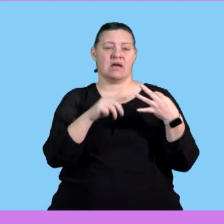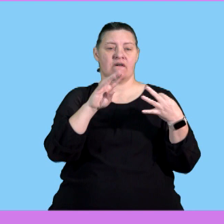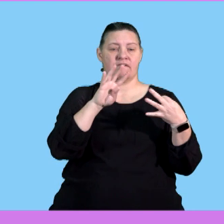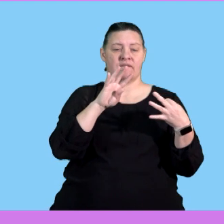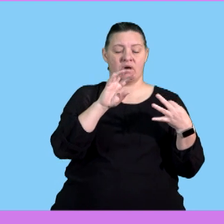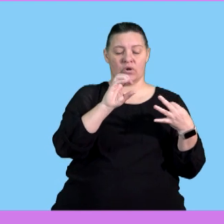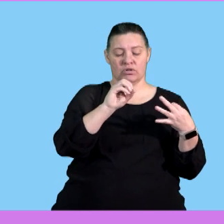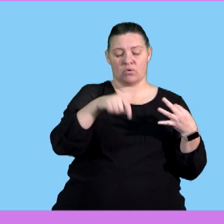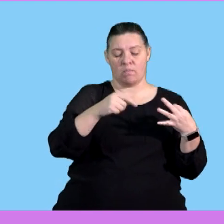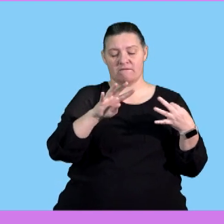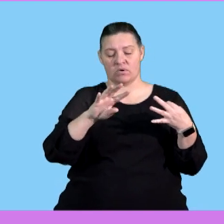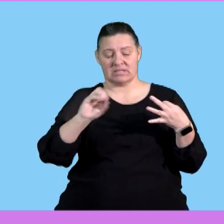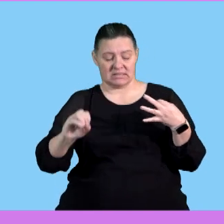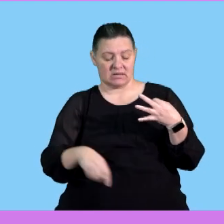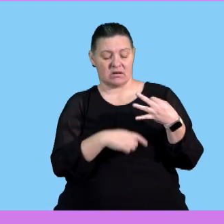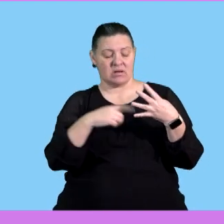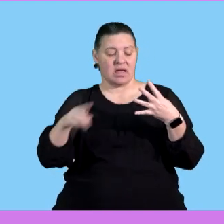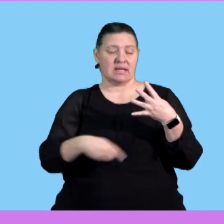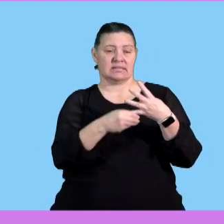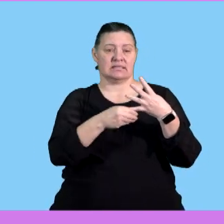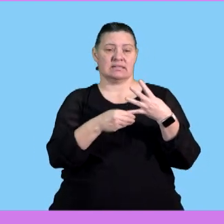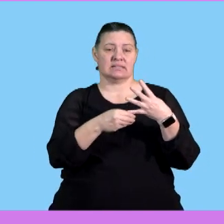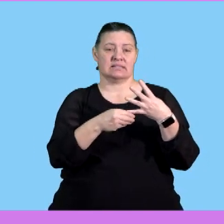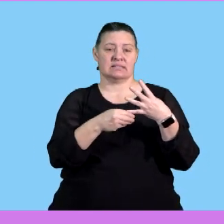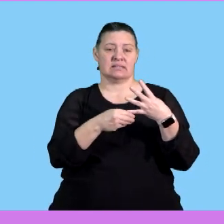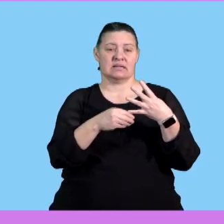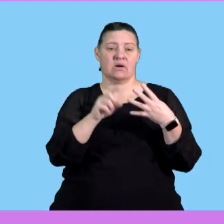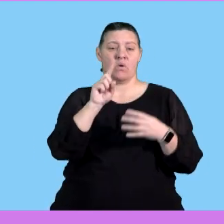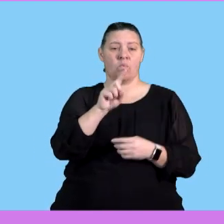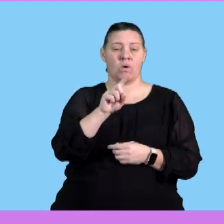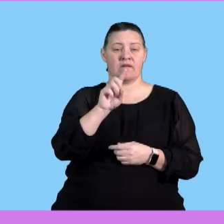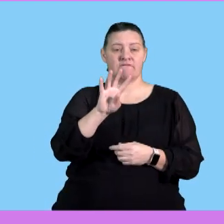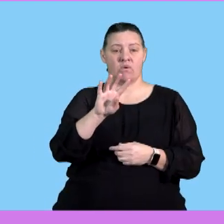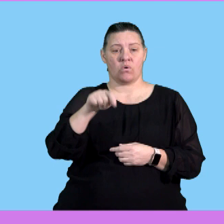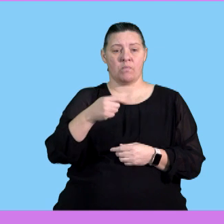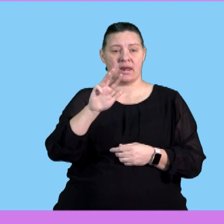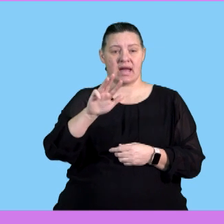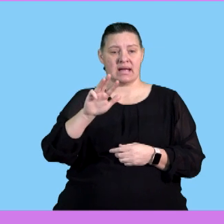29.99 and 40 cent plus